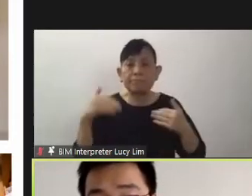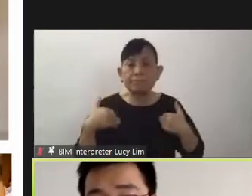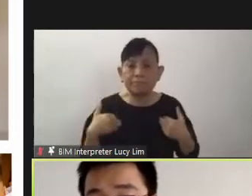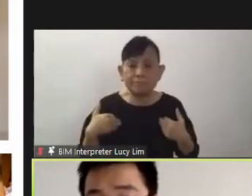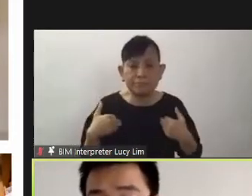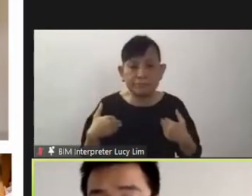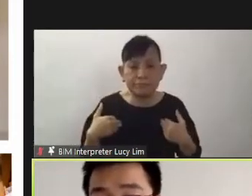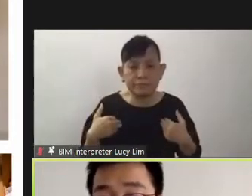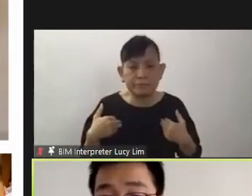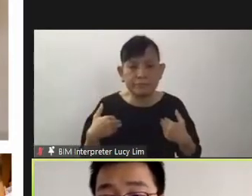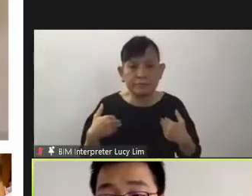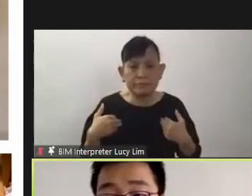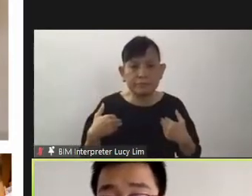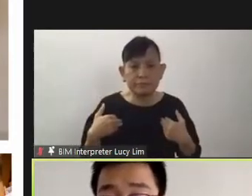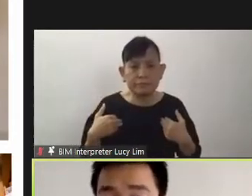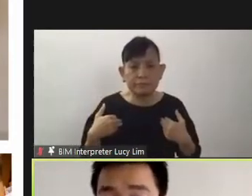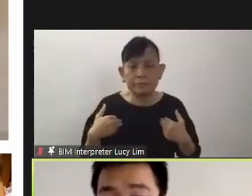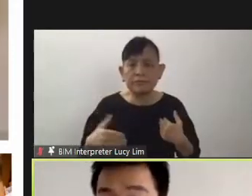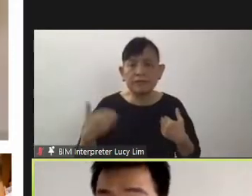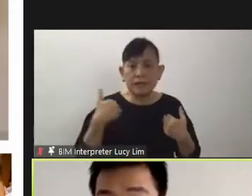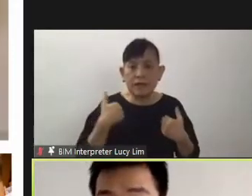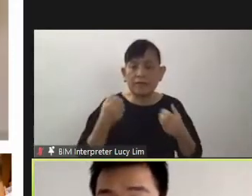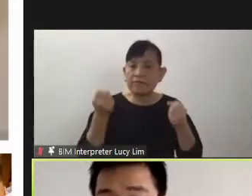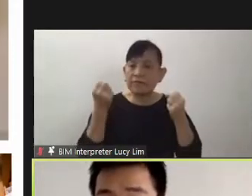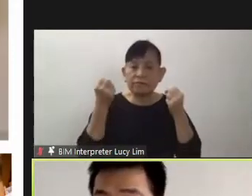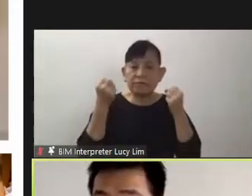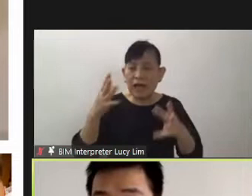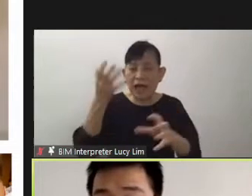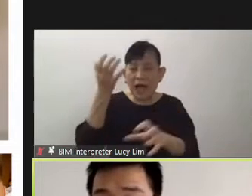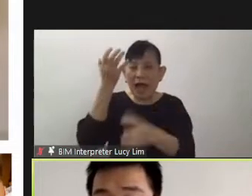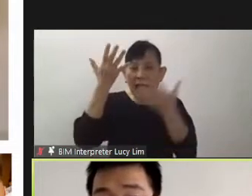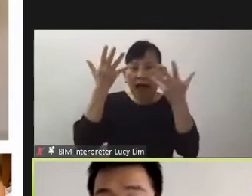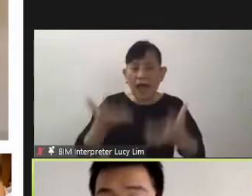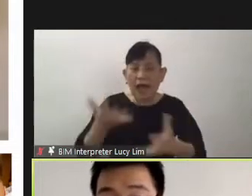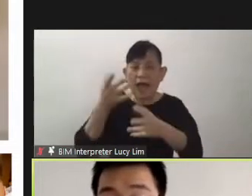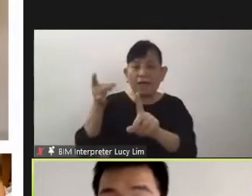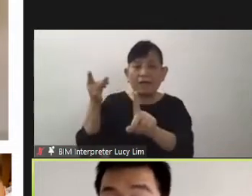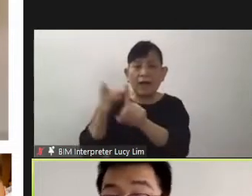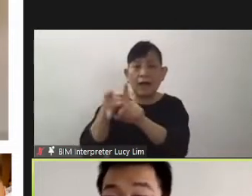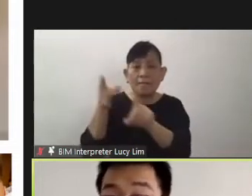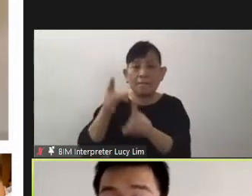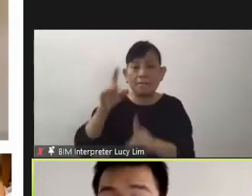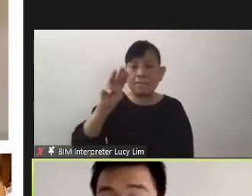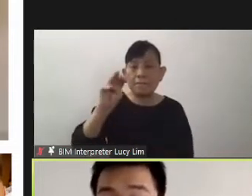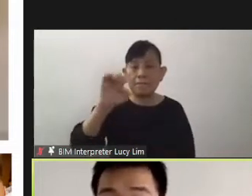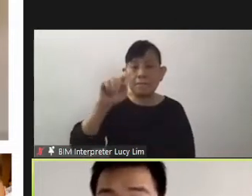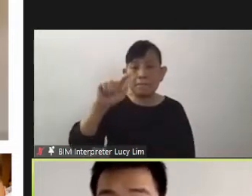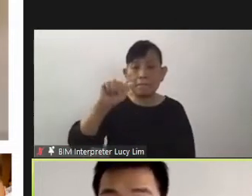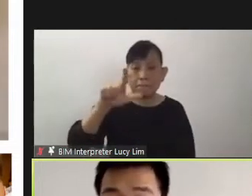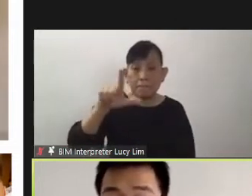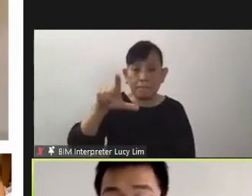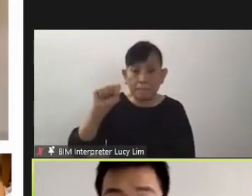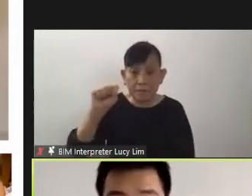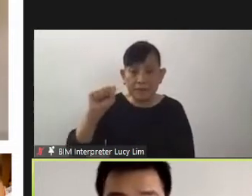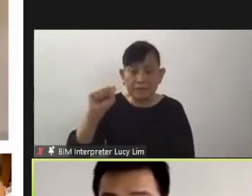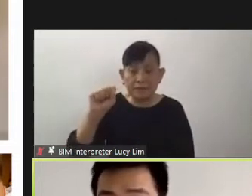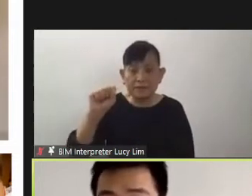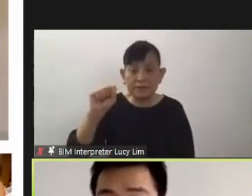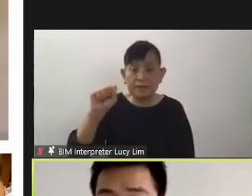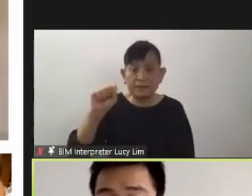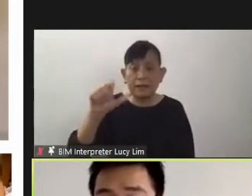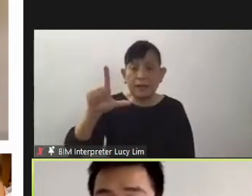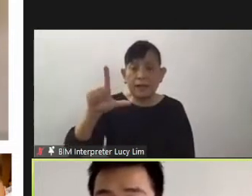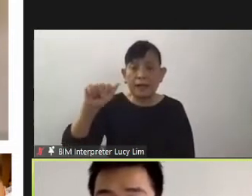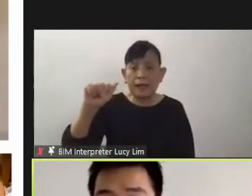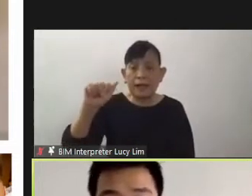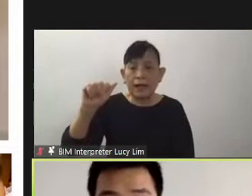in the sampling, we found that there are lots of the heavy metals like cadmium and lead are the metals of concerns. Like lead is